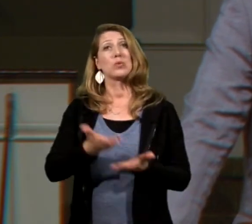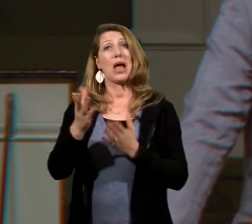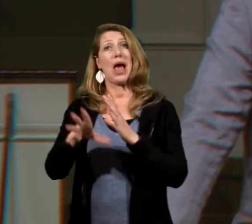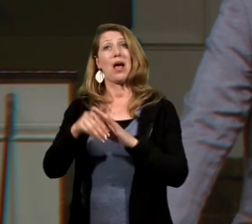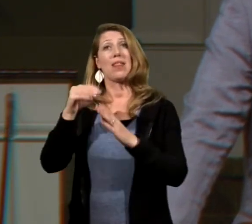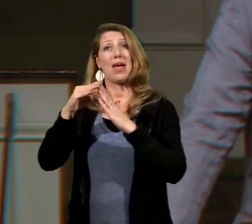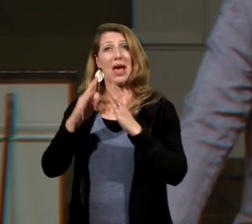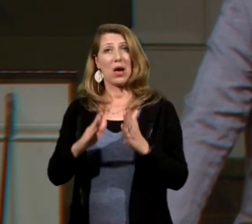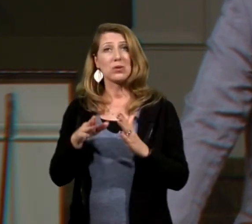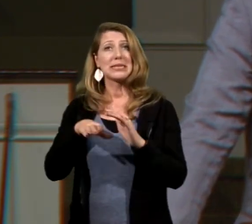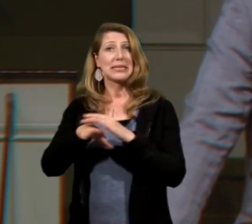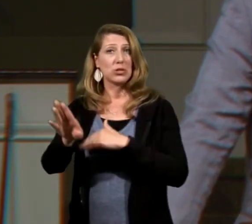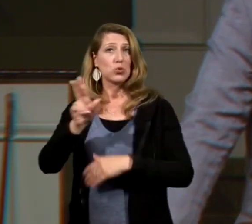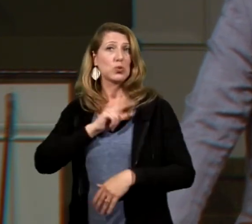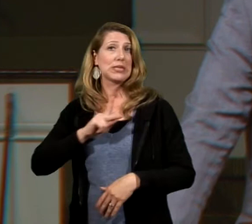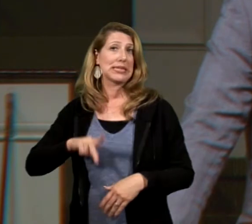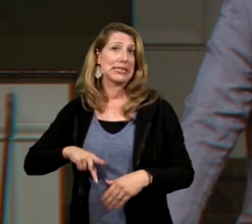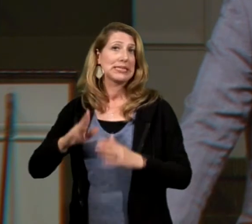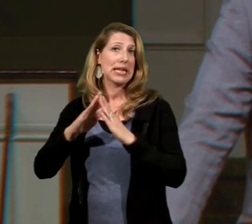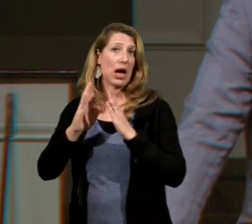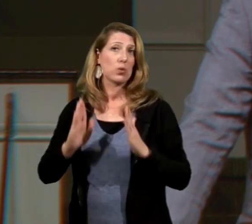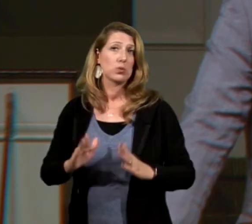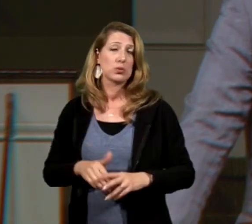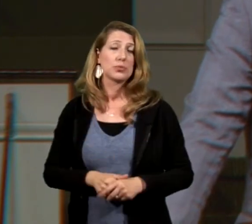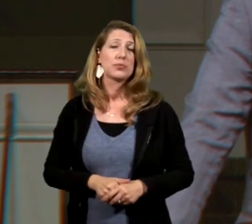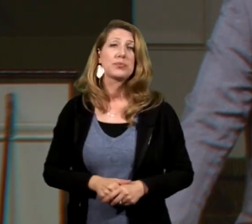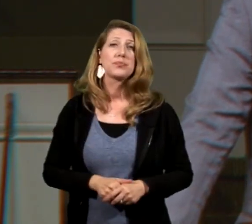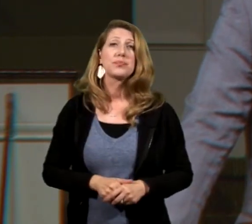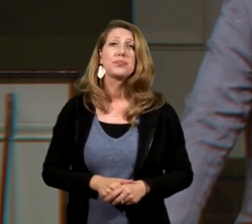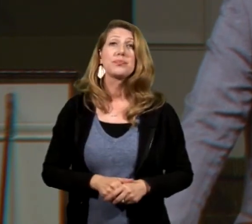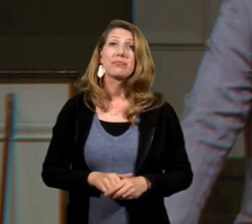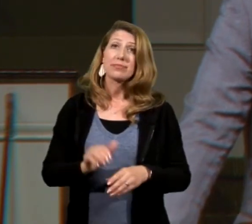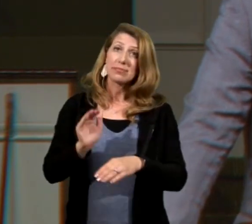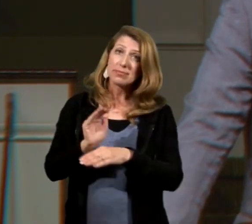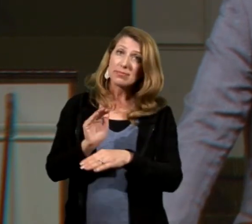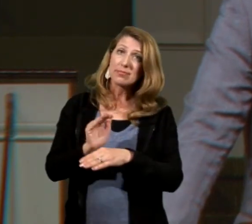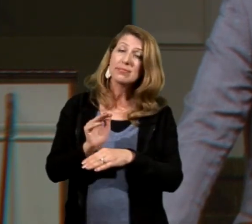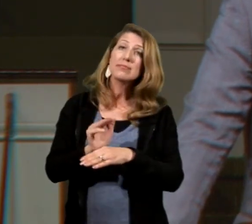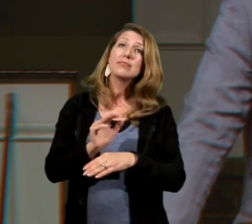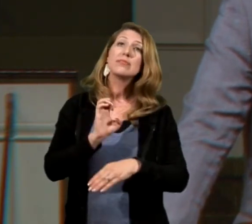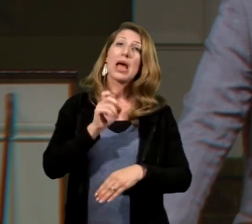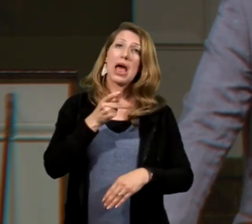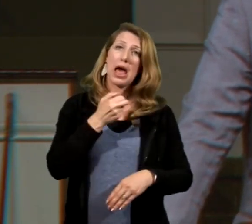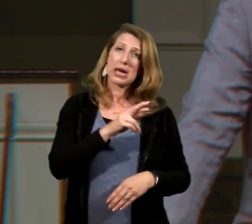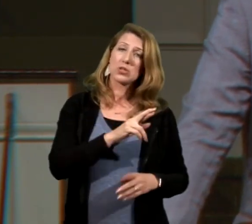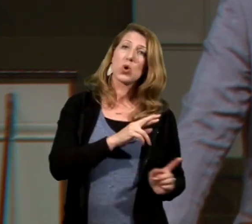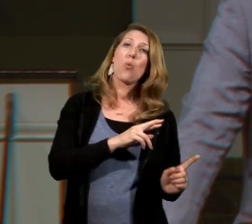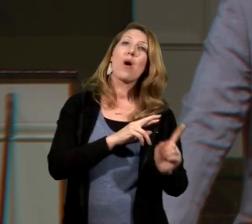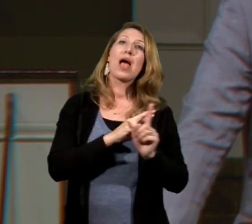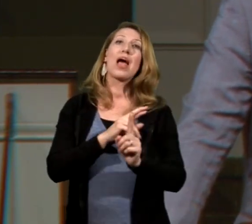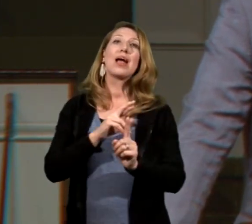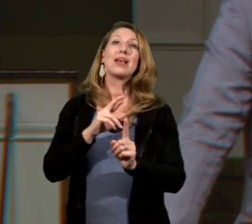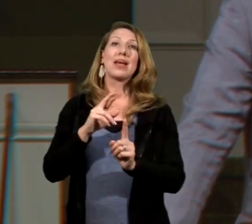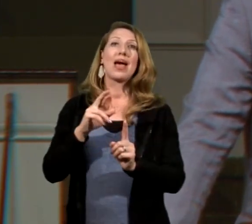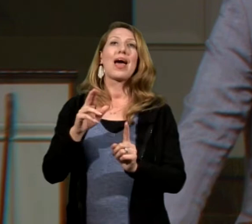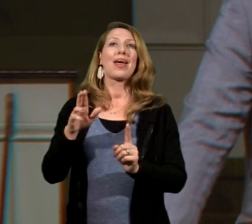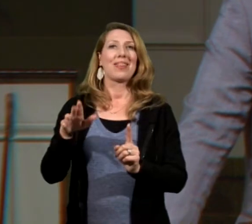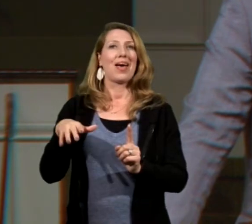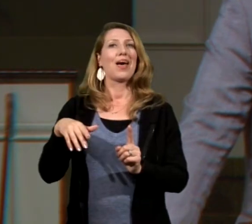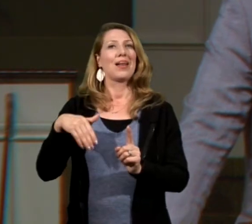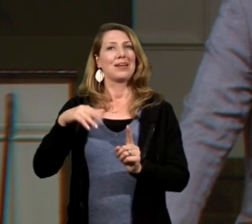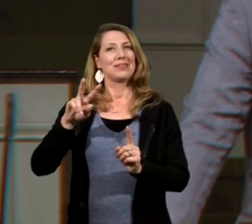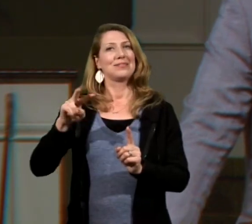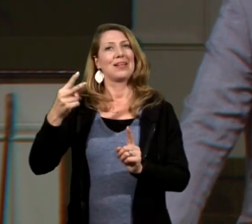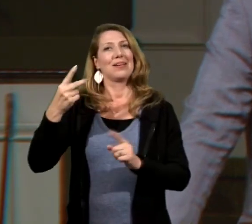women into the king's house. And in the evening she went, and on the morrow she returned to the